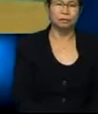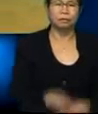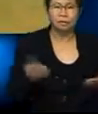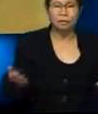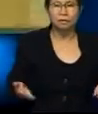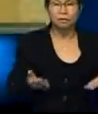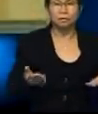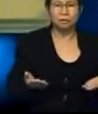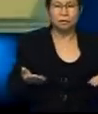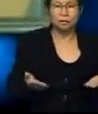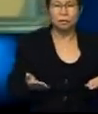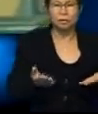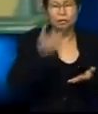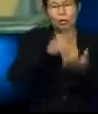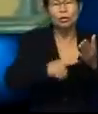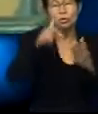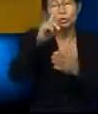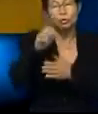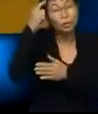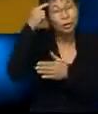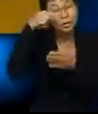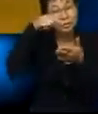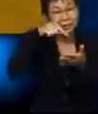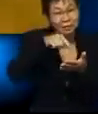Here is one of them. What do you think it is?